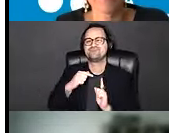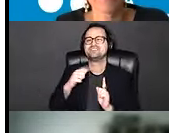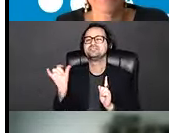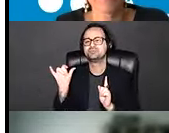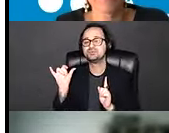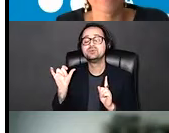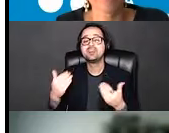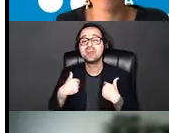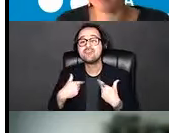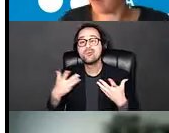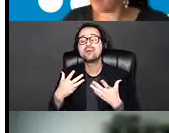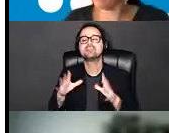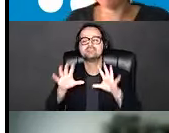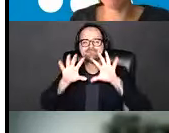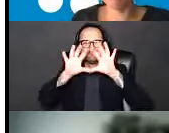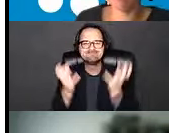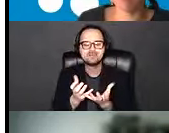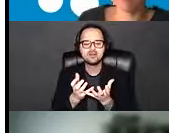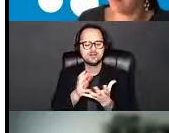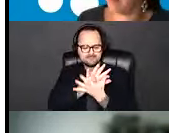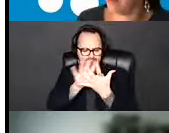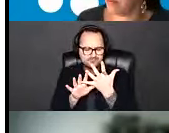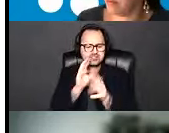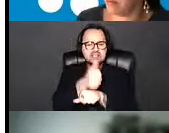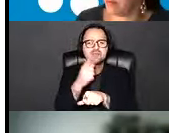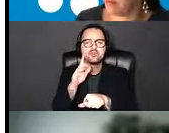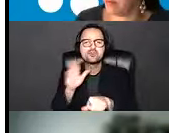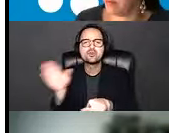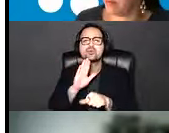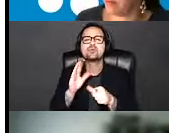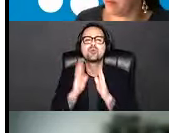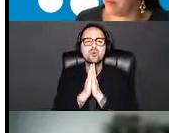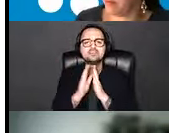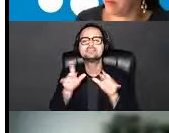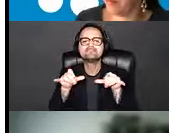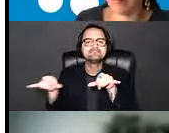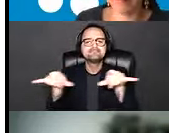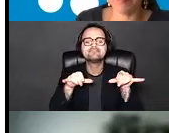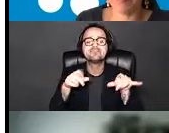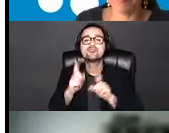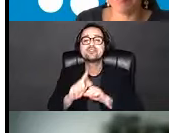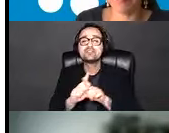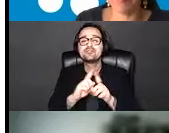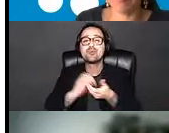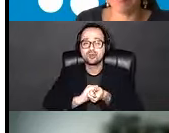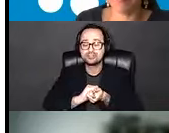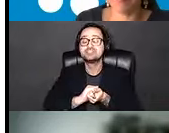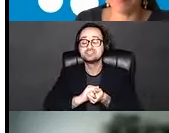that having a framework for your request and having shared alignment across many partners for a